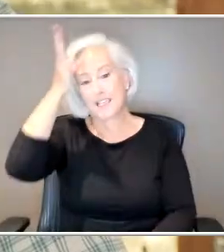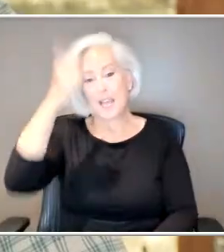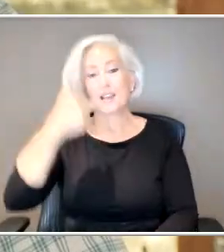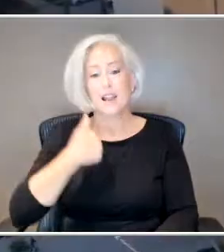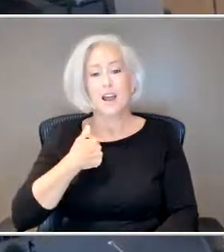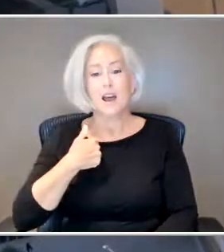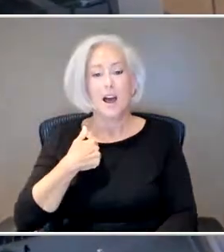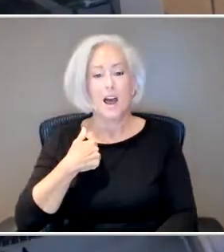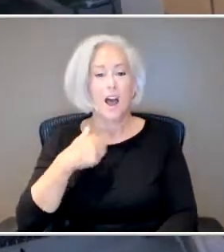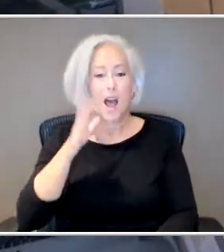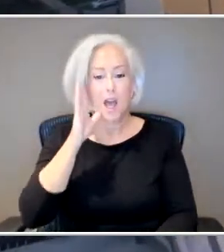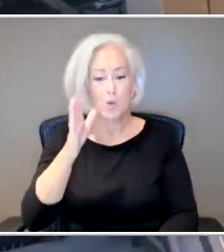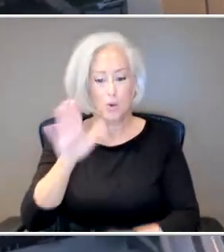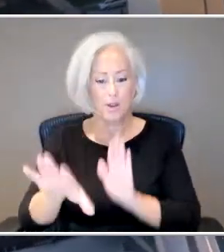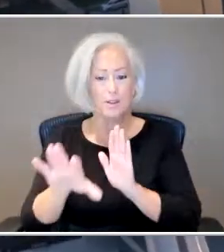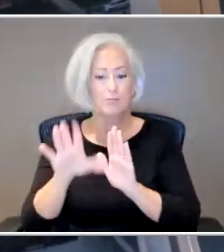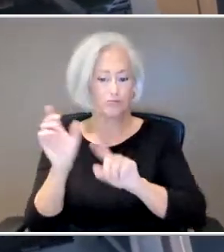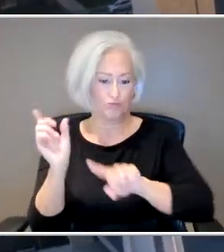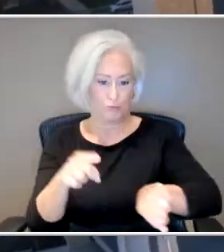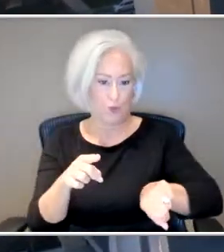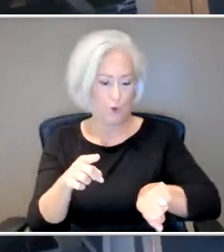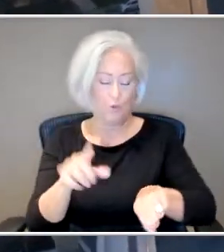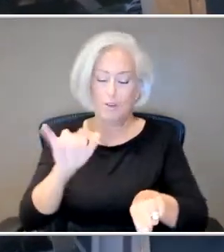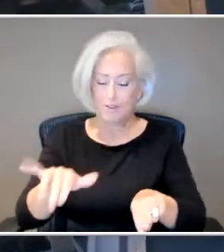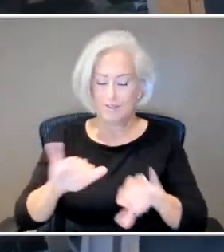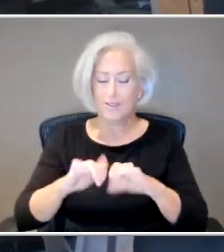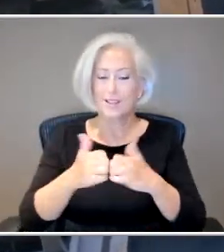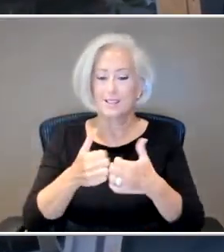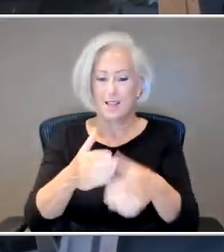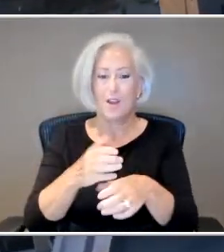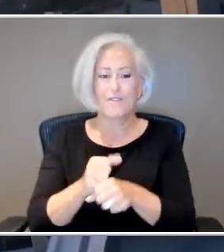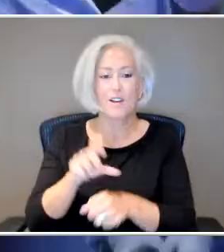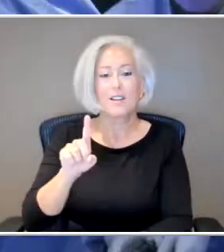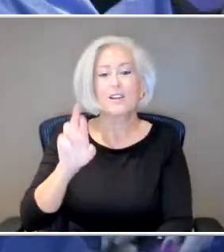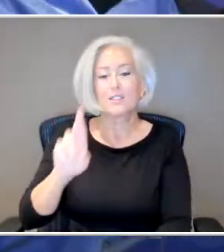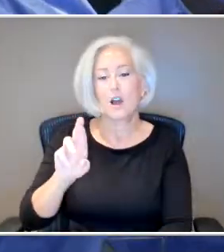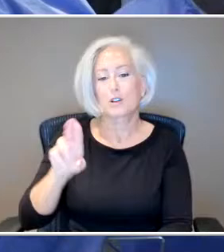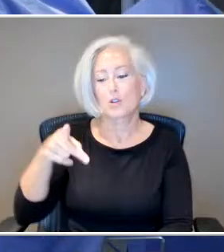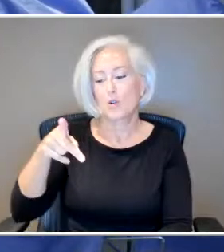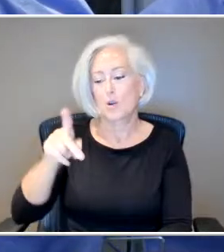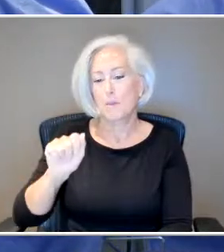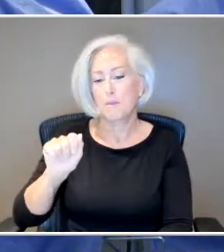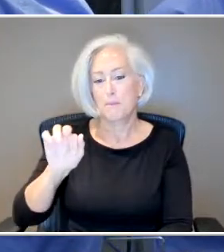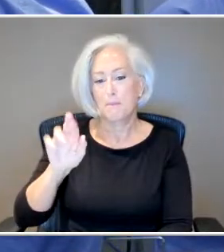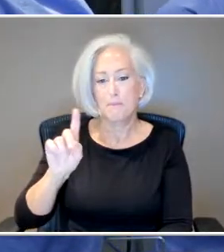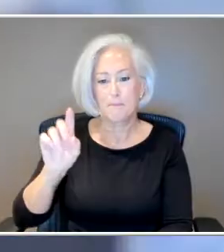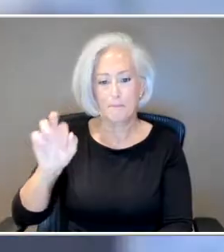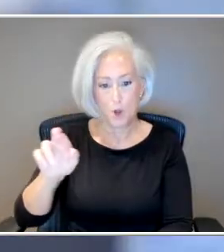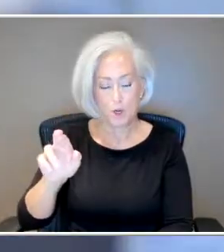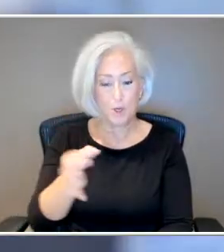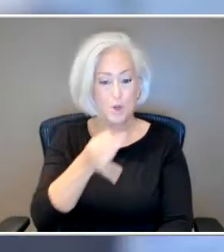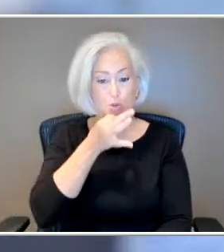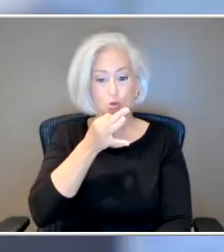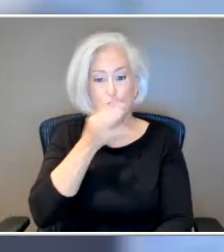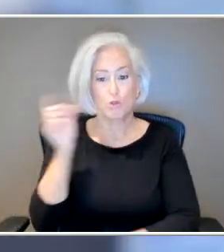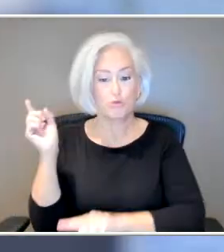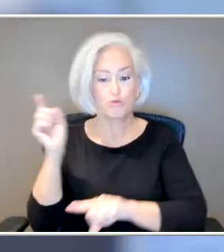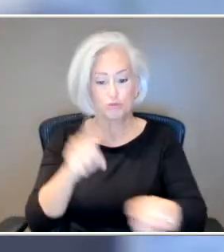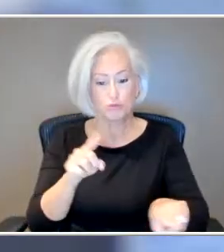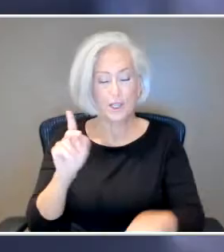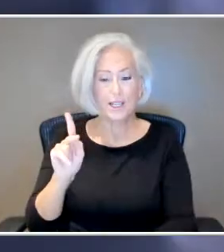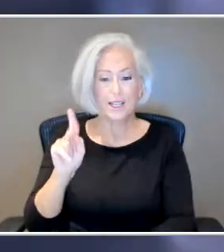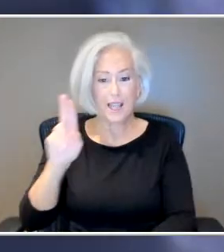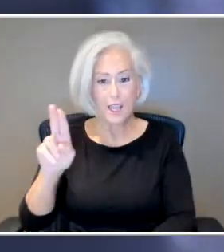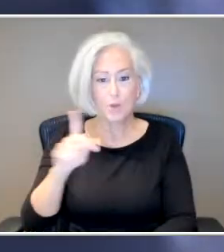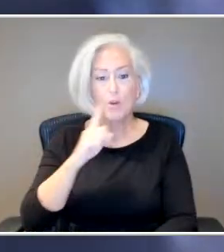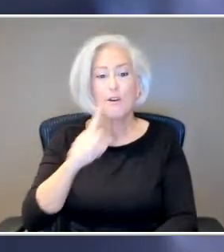how I came to Dr. Parker. Soon, Mike was headed to the University of Kansas Health System for laparoscopic surgery. He was relieved when the surgery